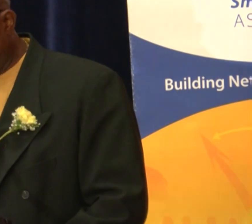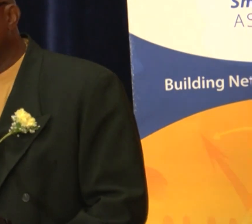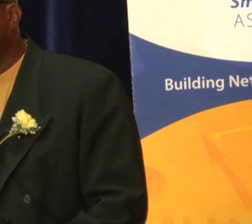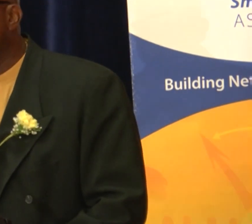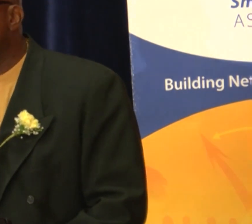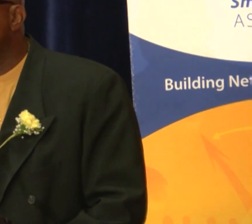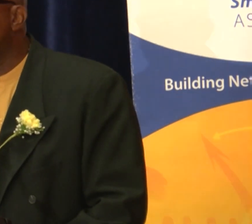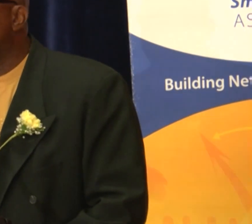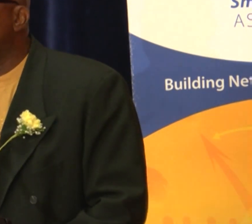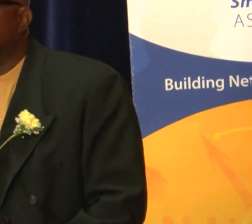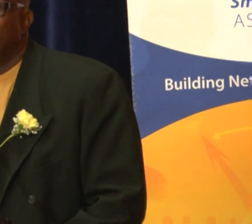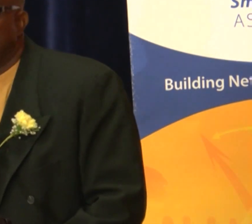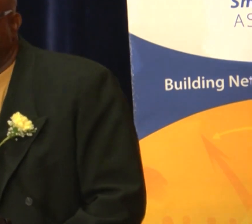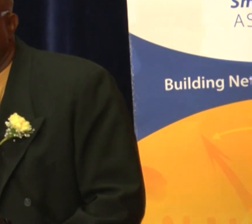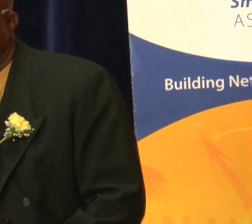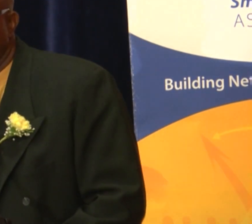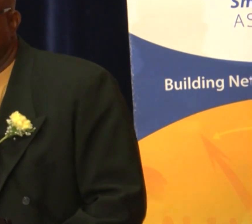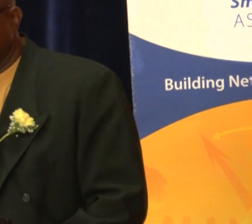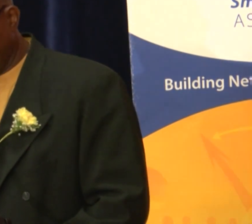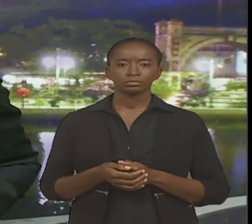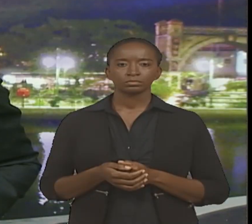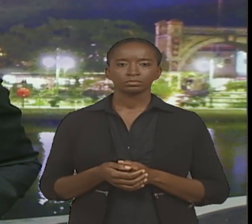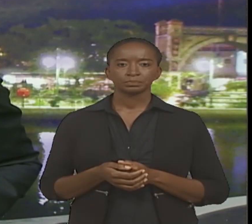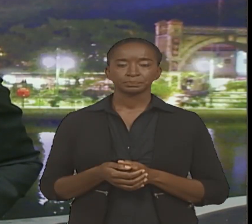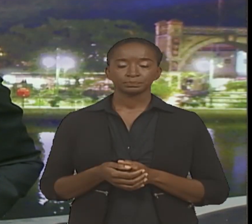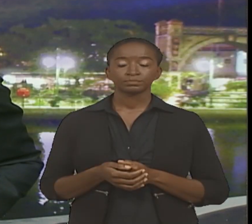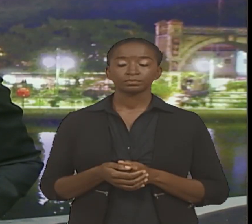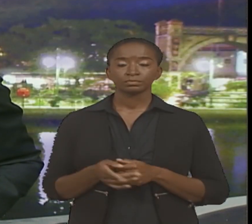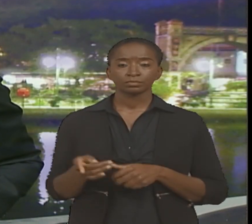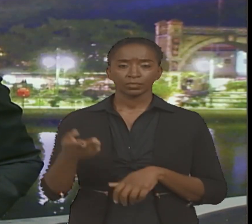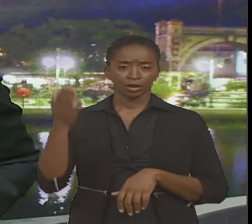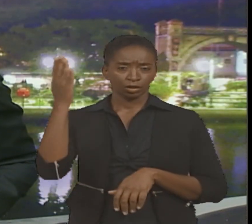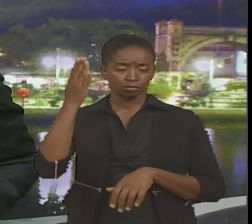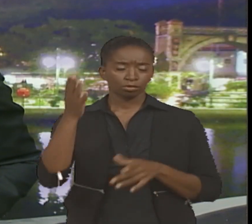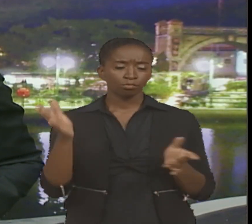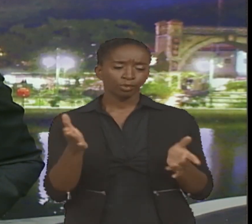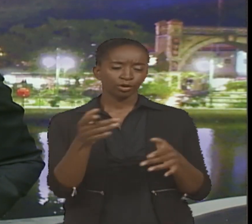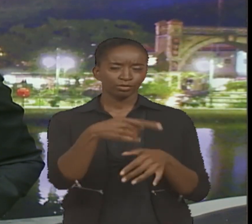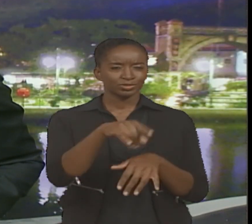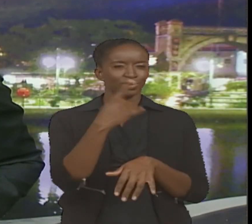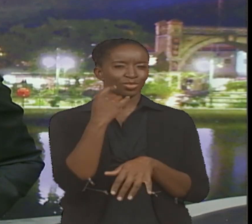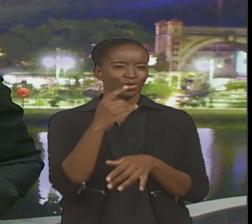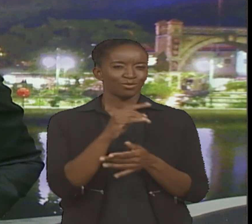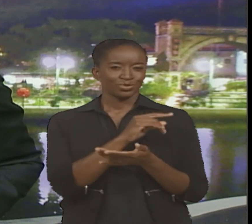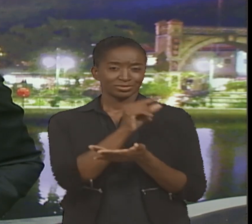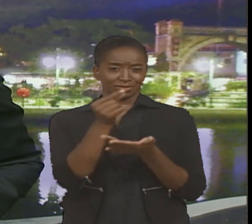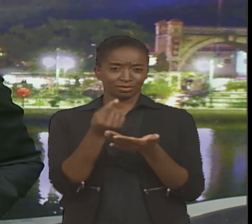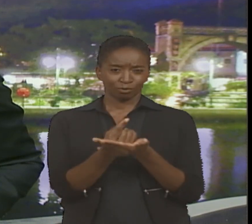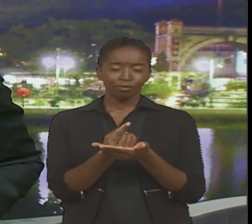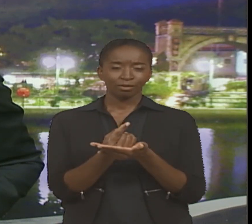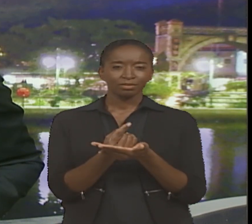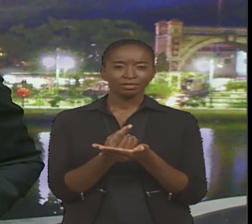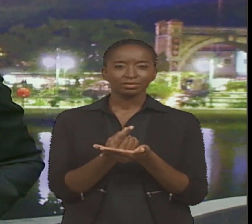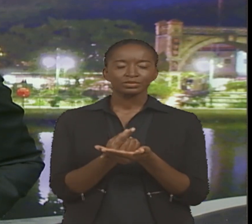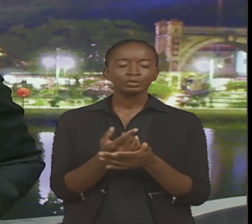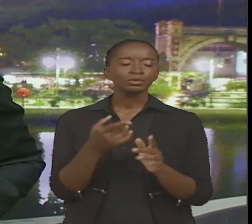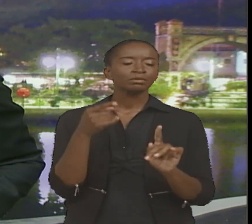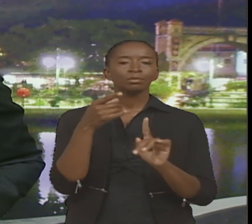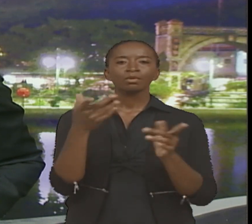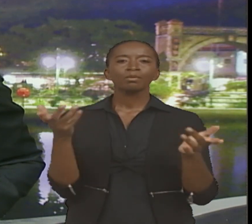other duties will be added. Meanwhile, Mr. Willock encouraged the graduates to embrace the graduation